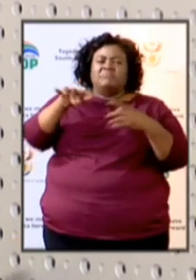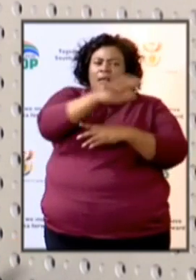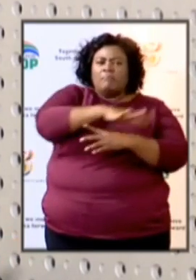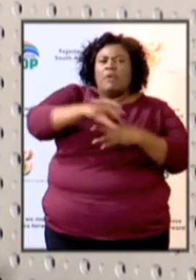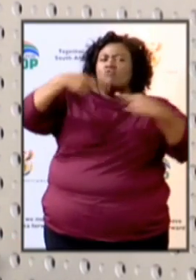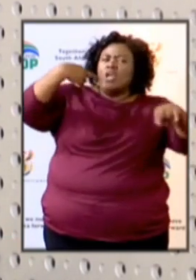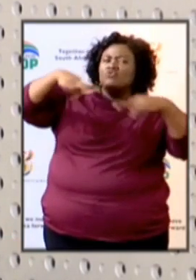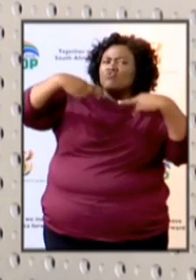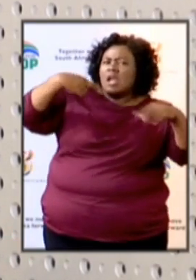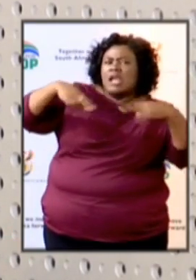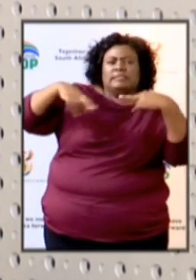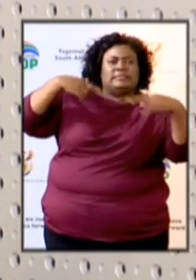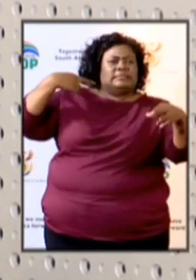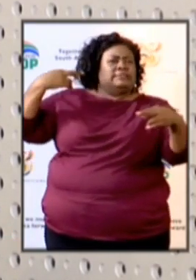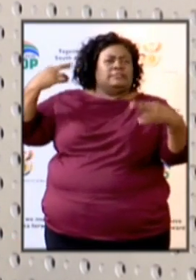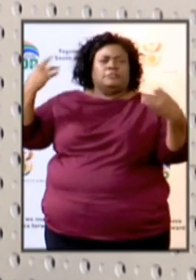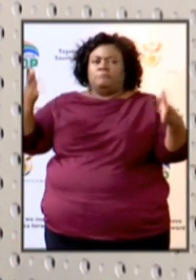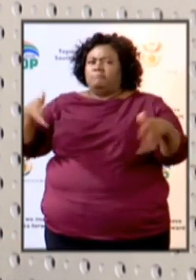zokudla ema-restaurant